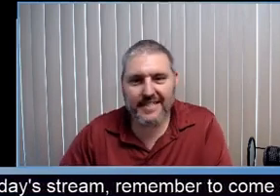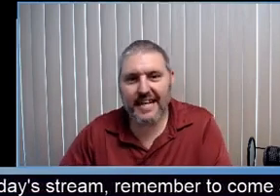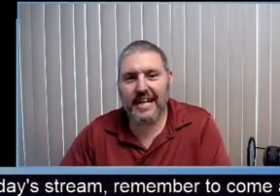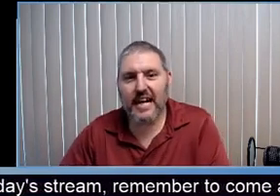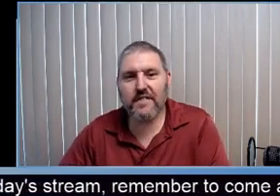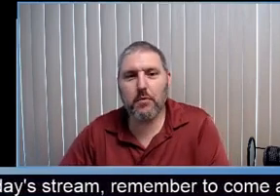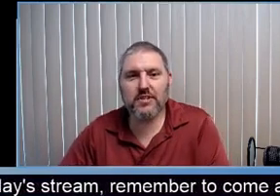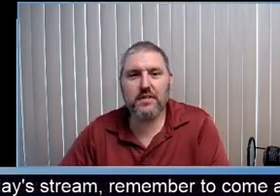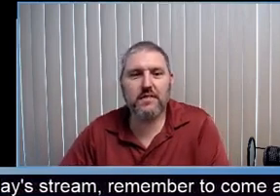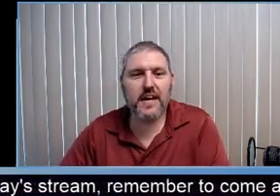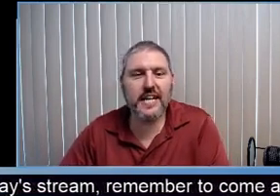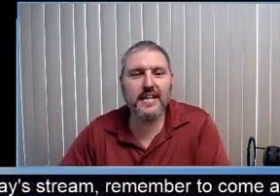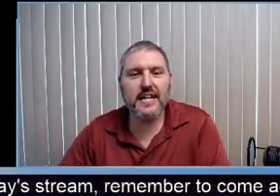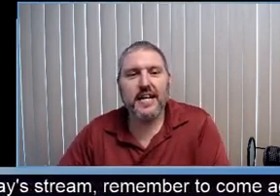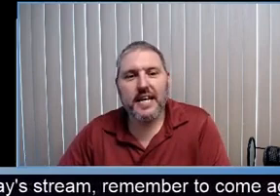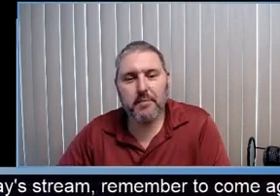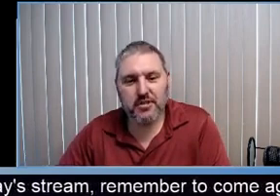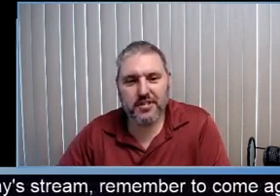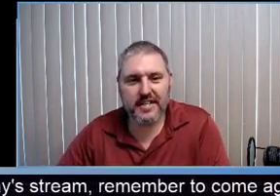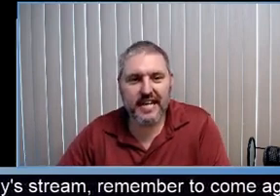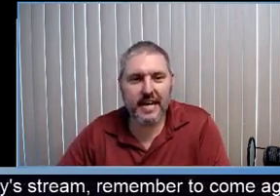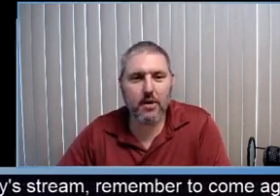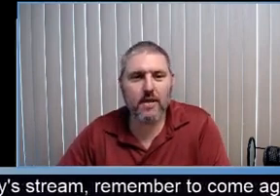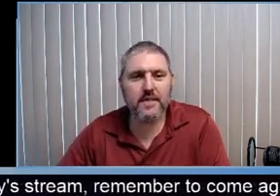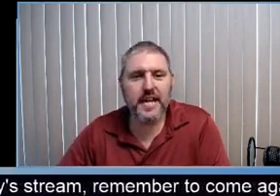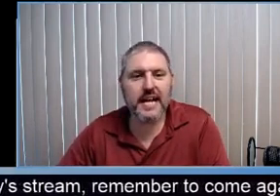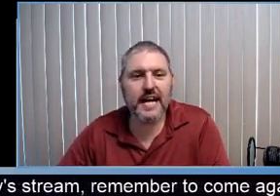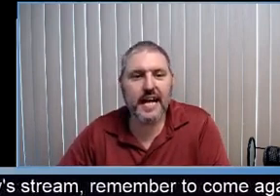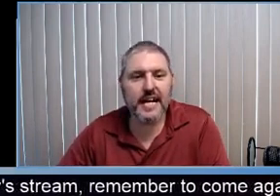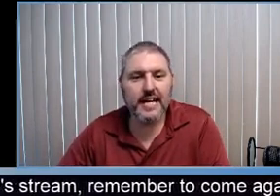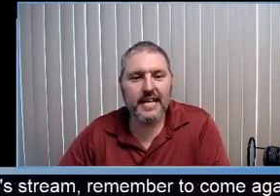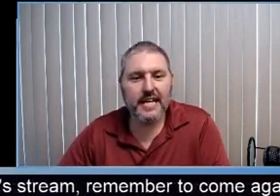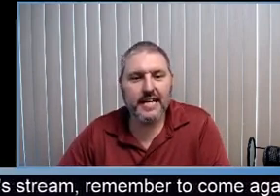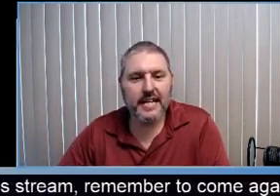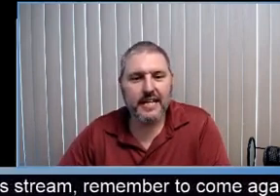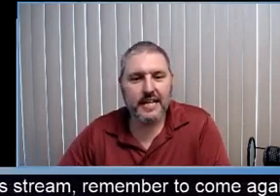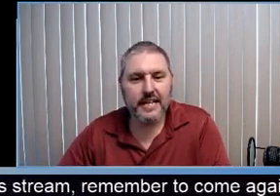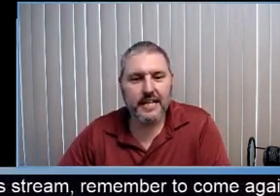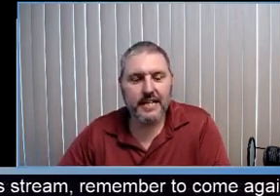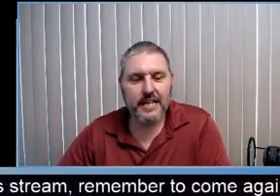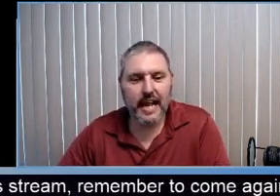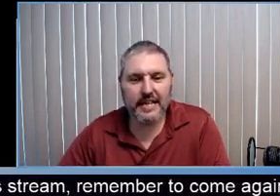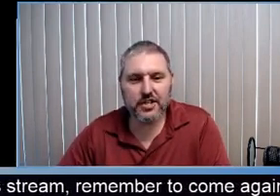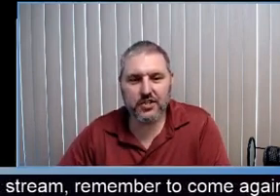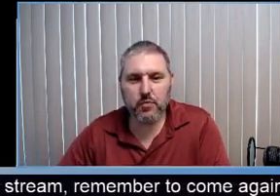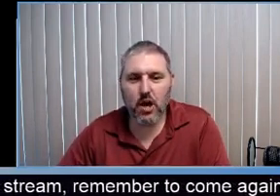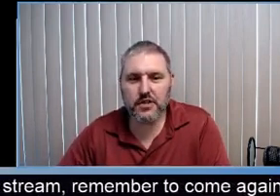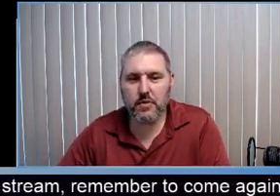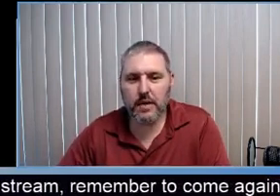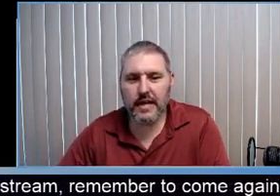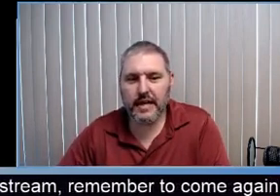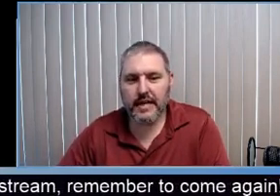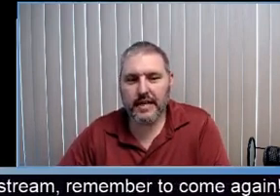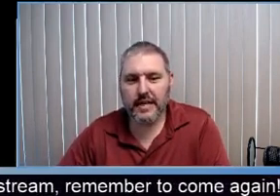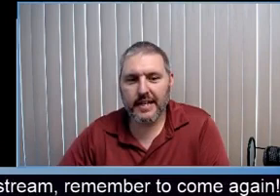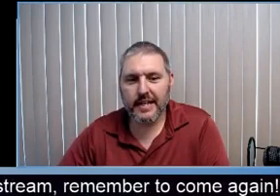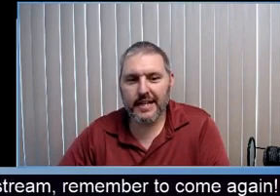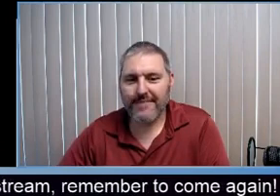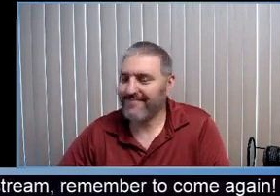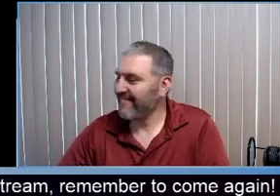He asks that guy if he wants to fight. He pushes the camera off of that guy. And he just walks away.